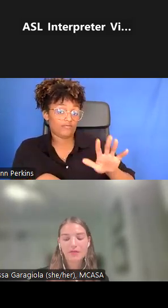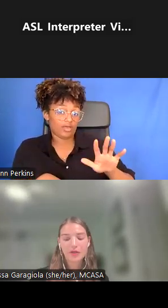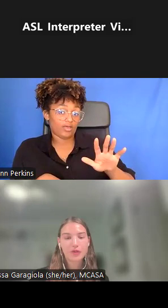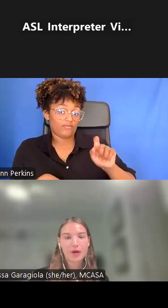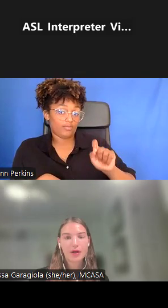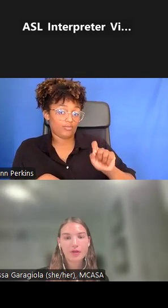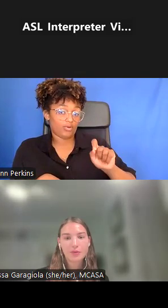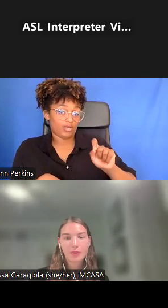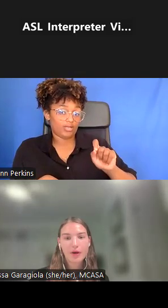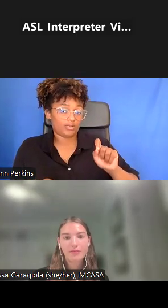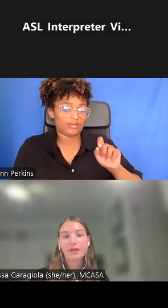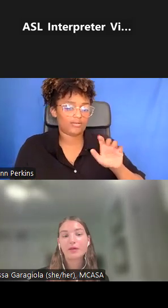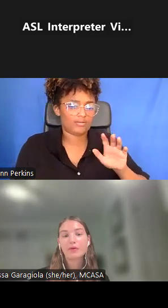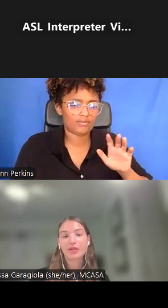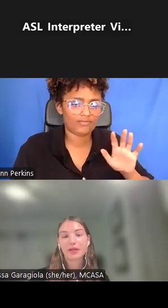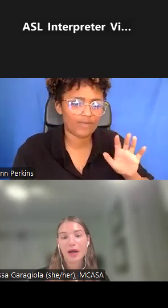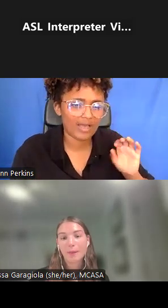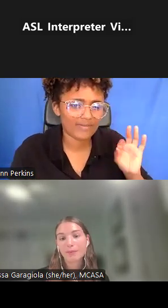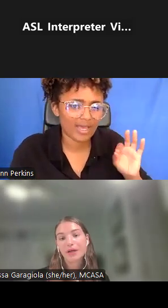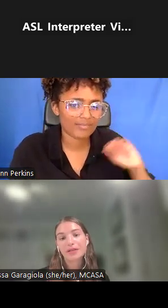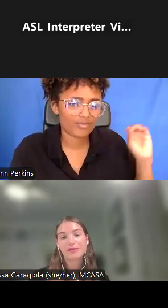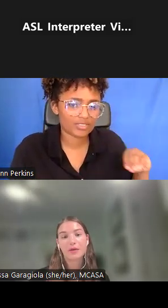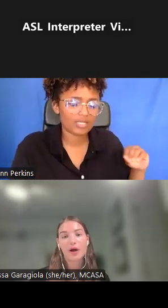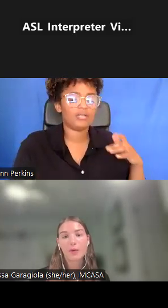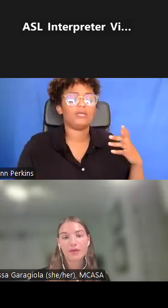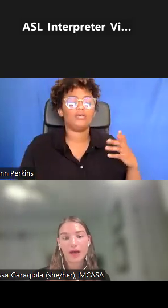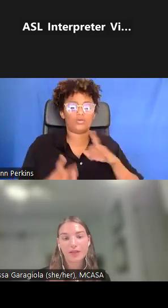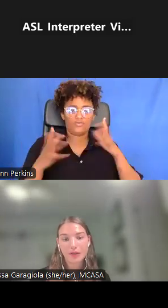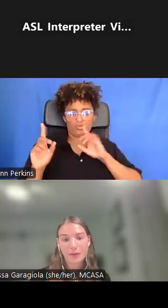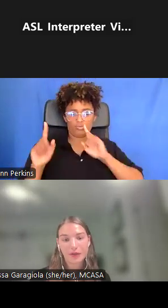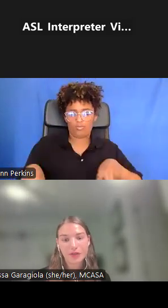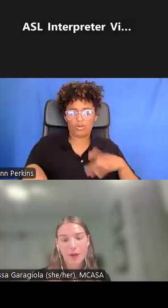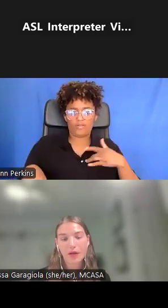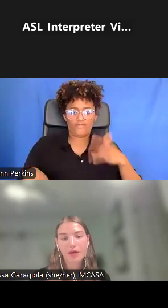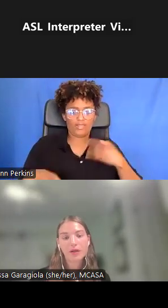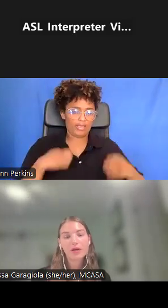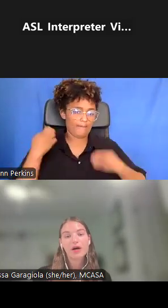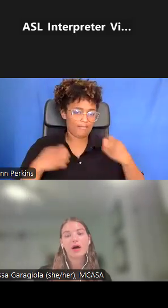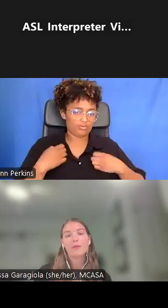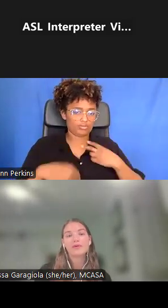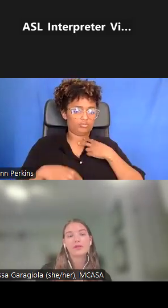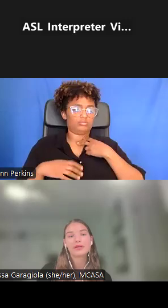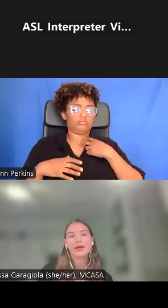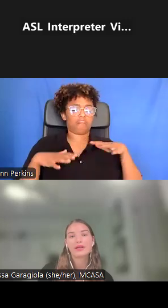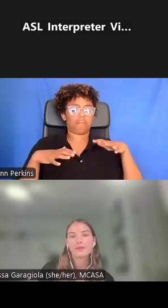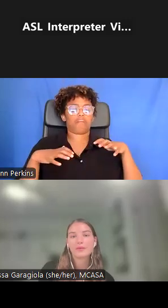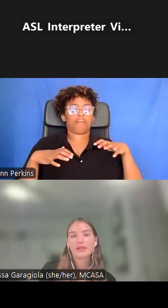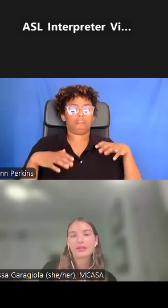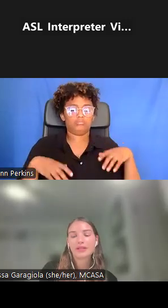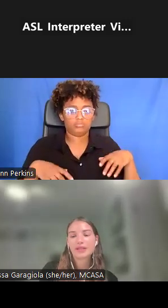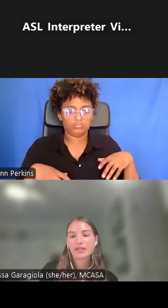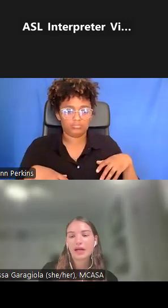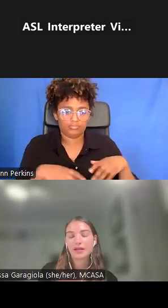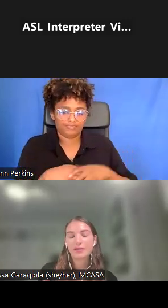35.96% of social workers reported feeling emotionally numb because of their work with clients who experience trauma. So again,